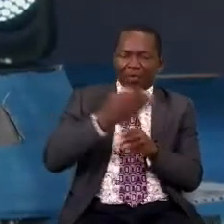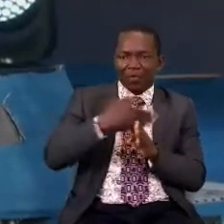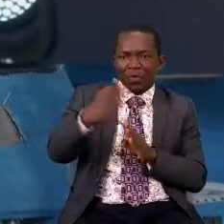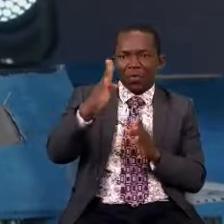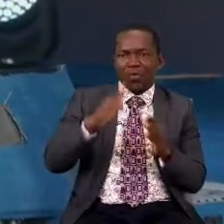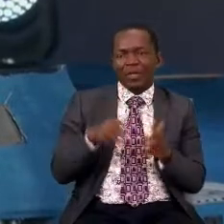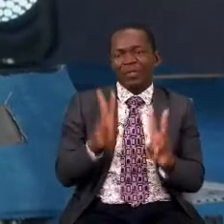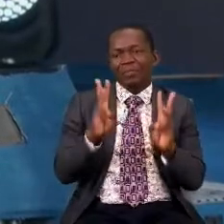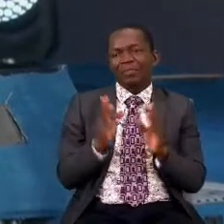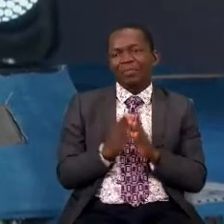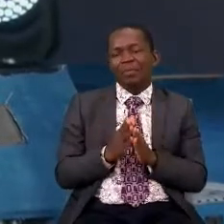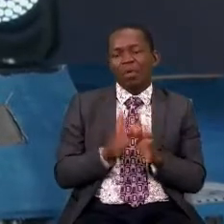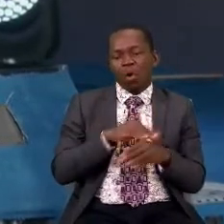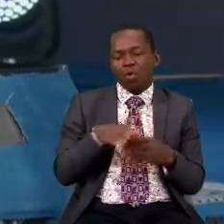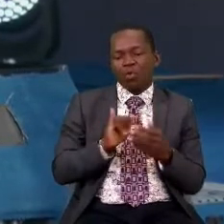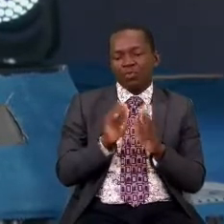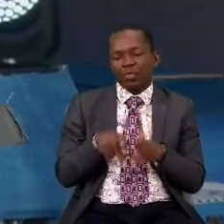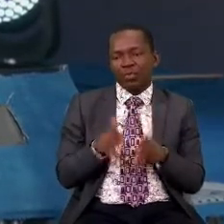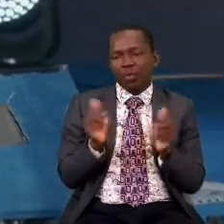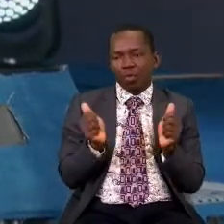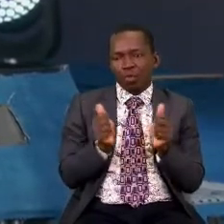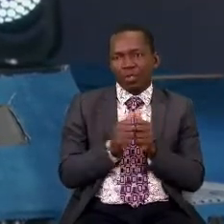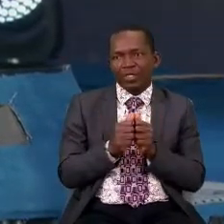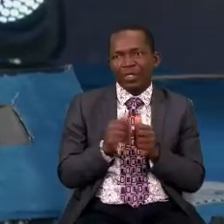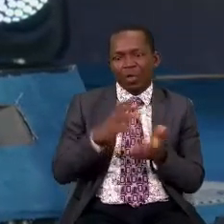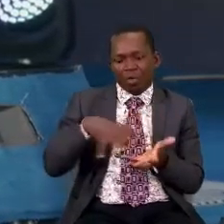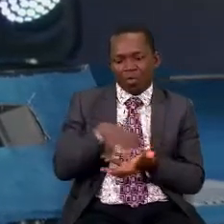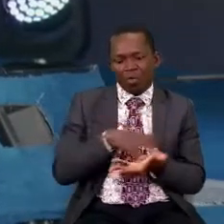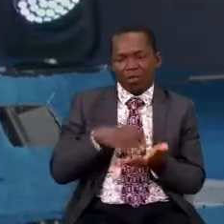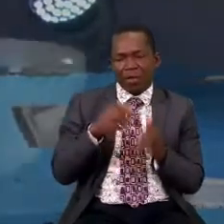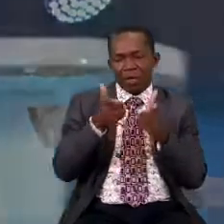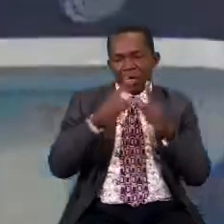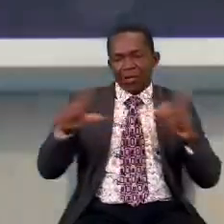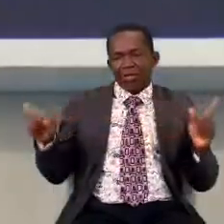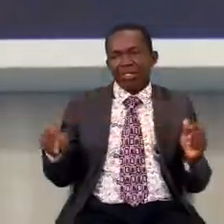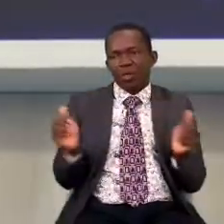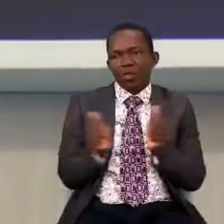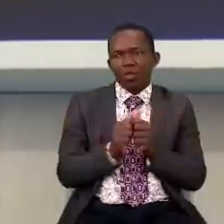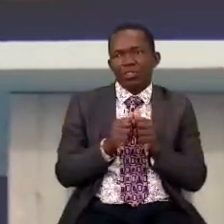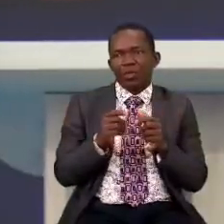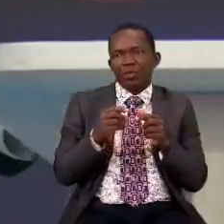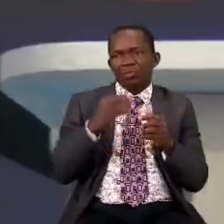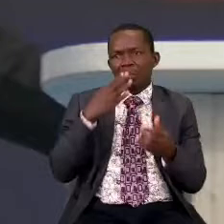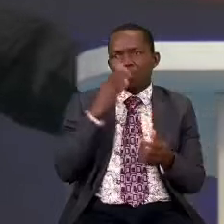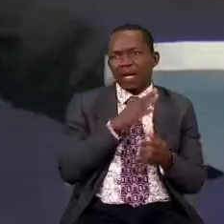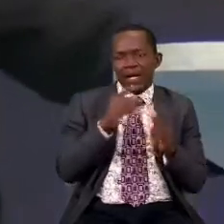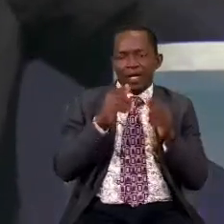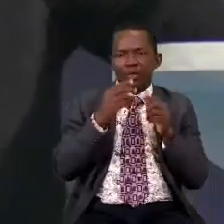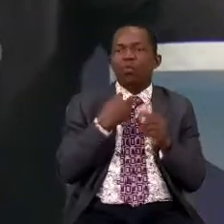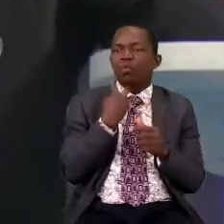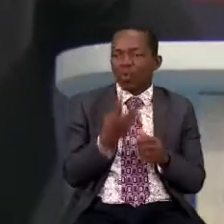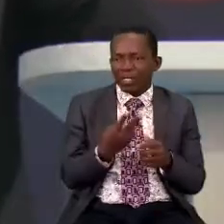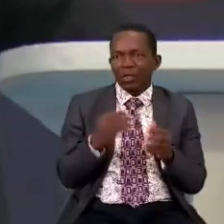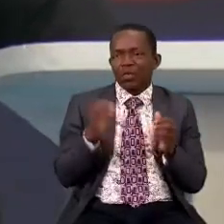with rough, brutal force as you come, and you depend upon the